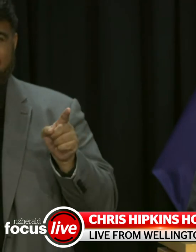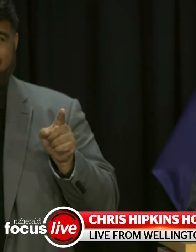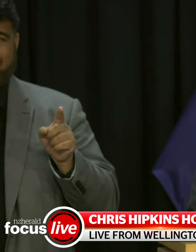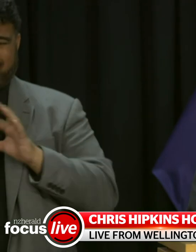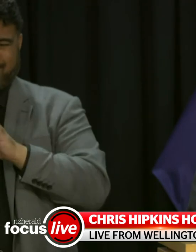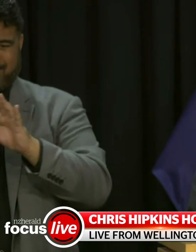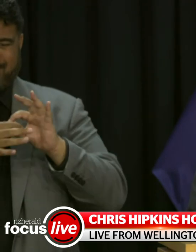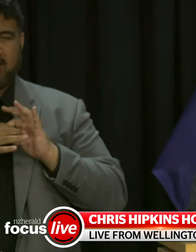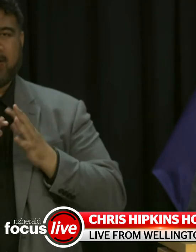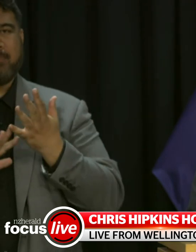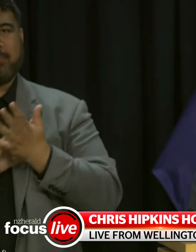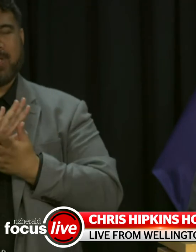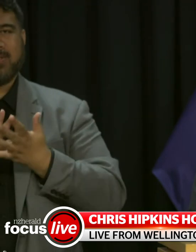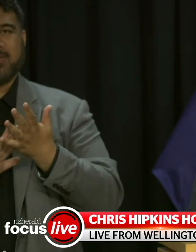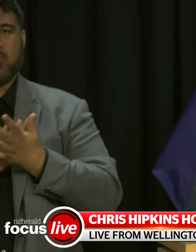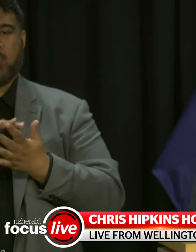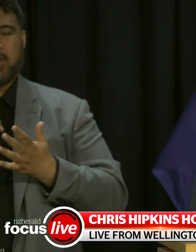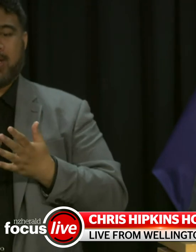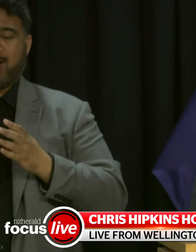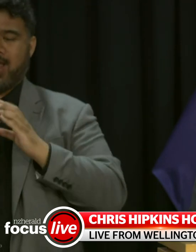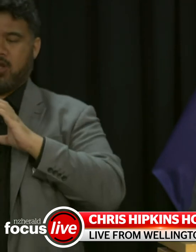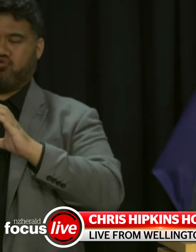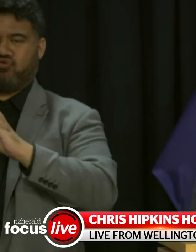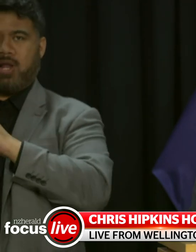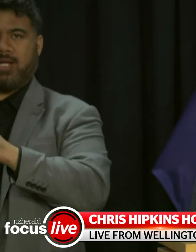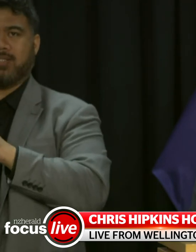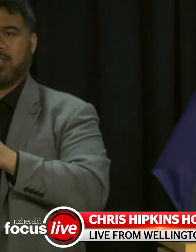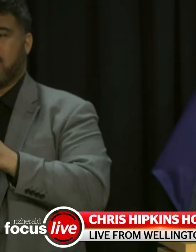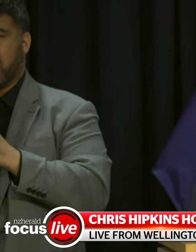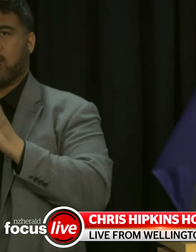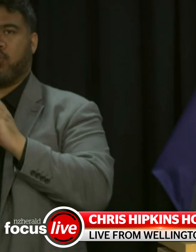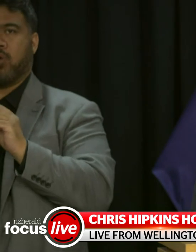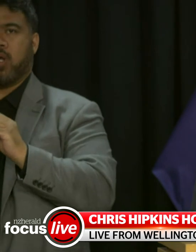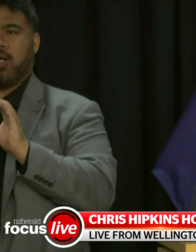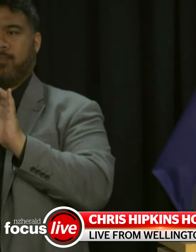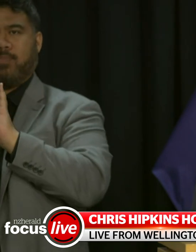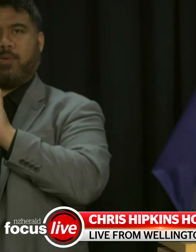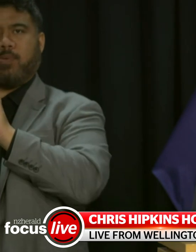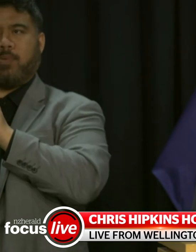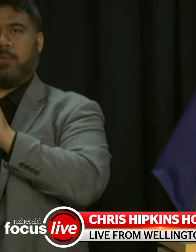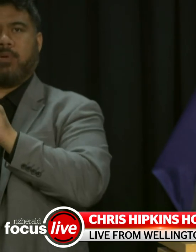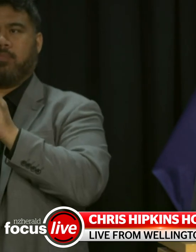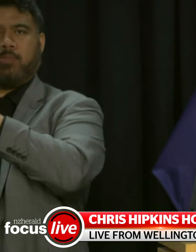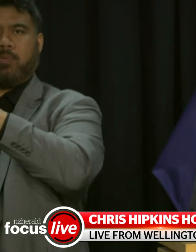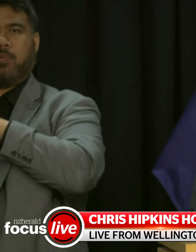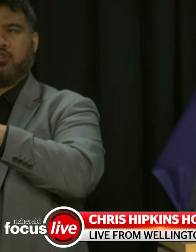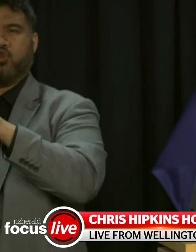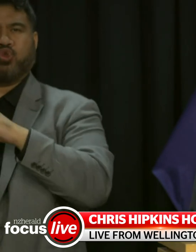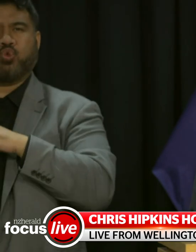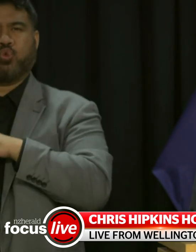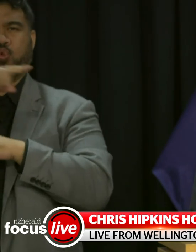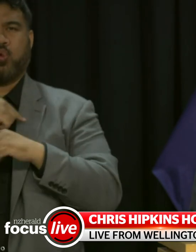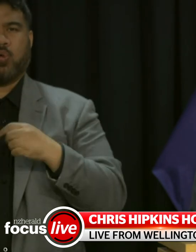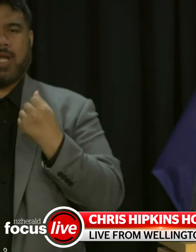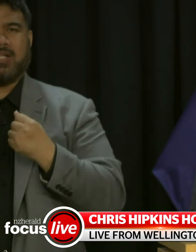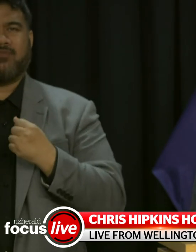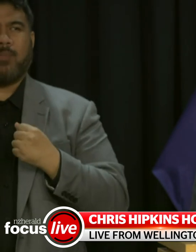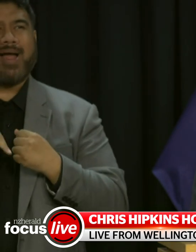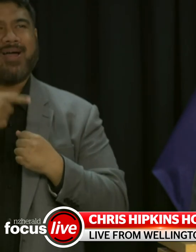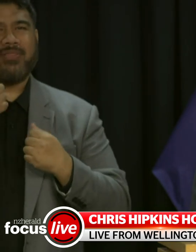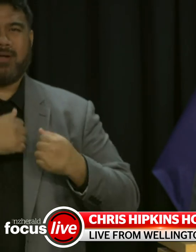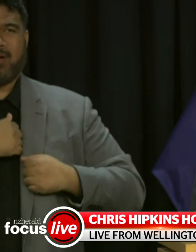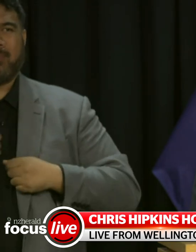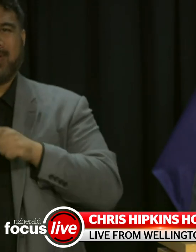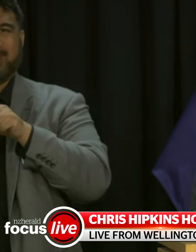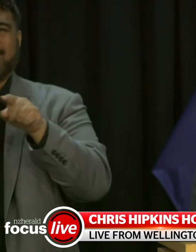the users of those of our vehicles can communicate effectively to our counterparts from other militaries with whom we